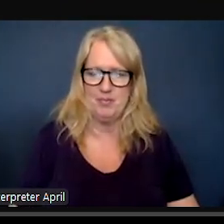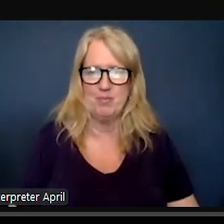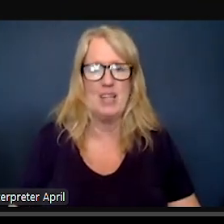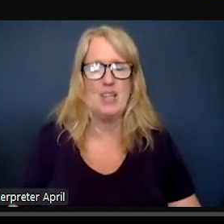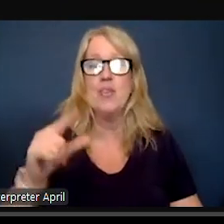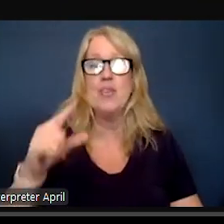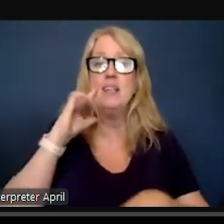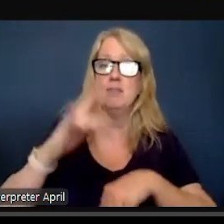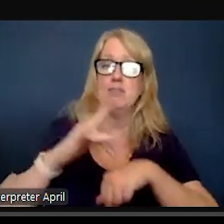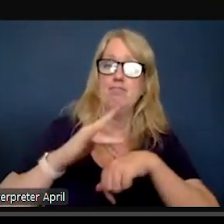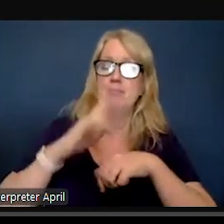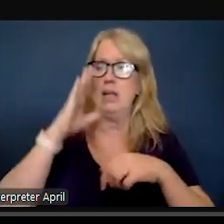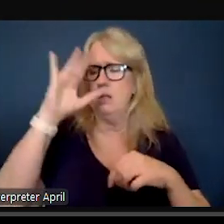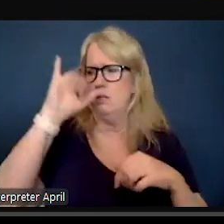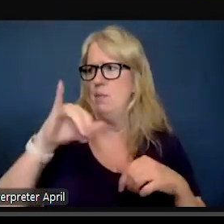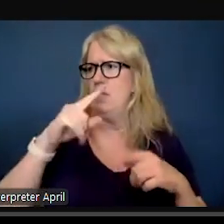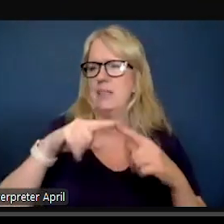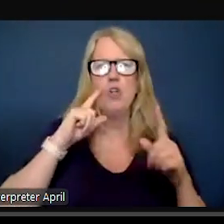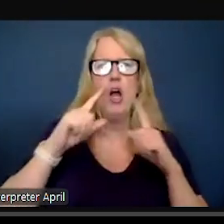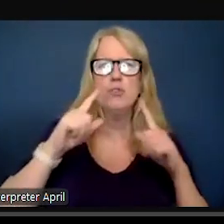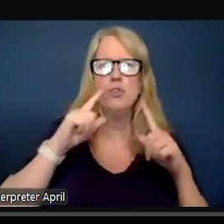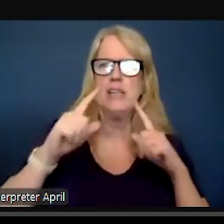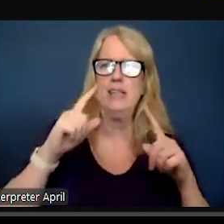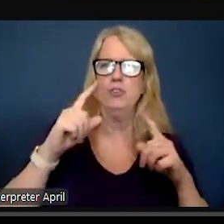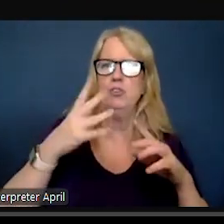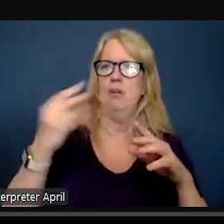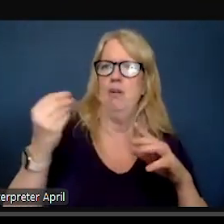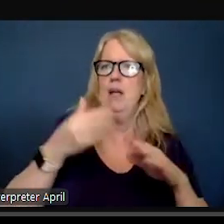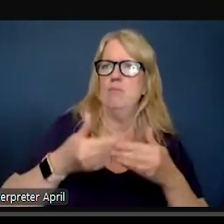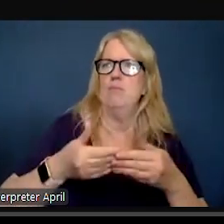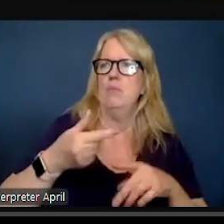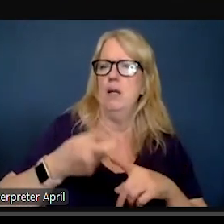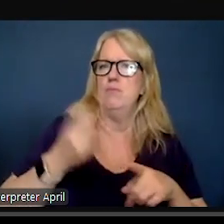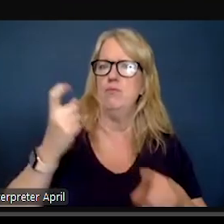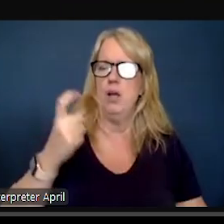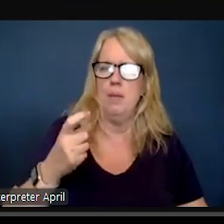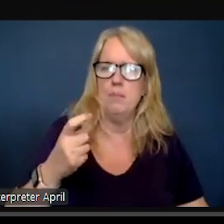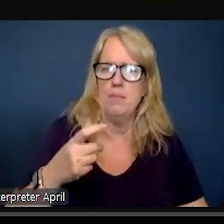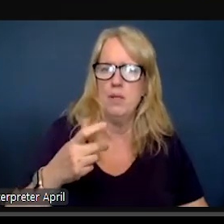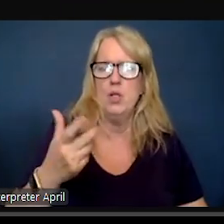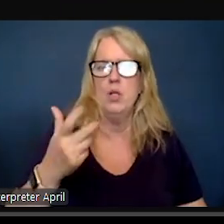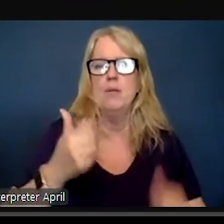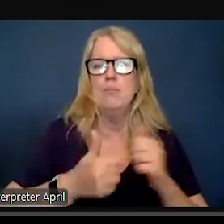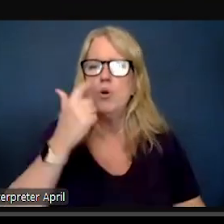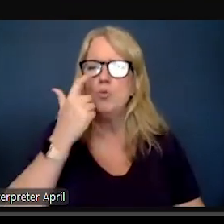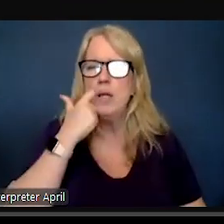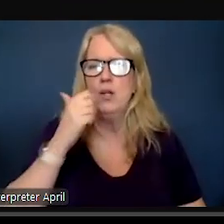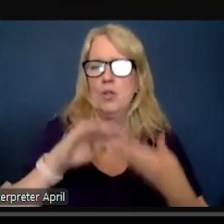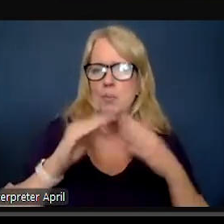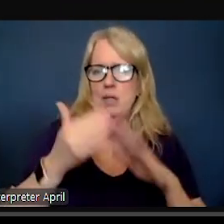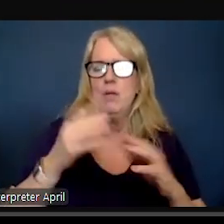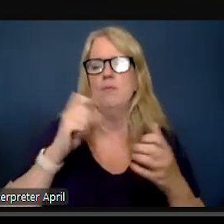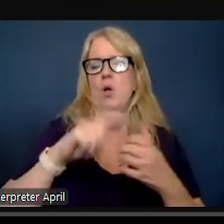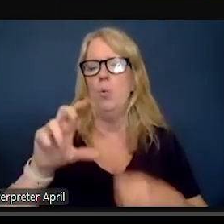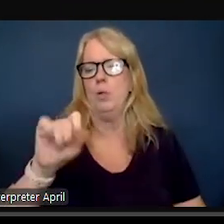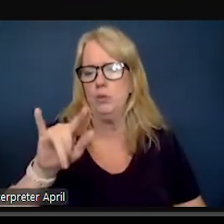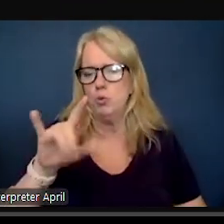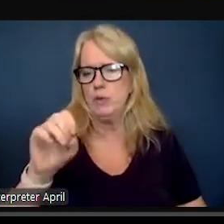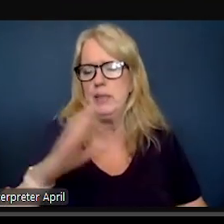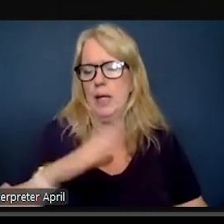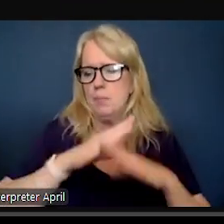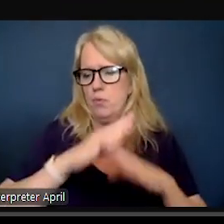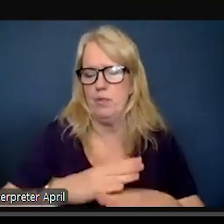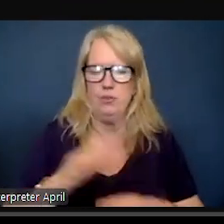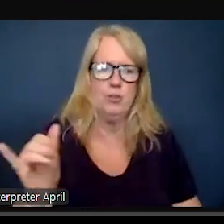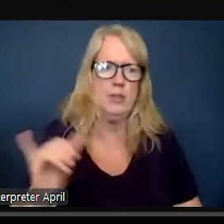me from this conversation and from more recent kind of community conversations around suicide prevention, but how